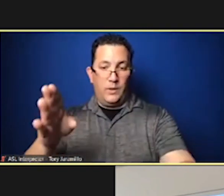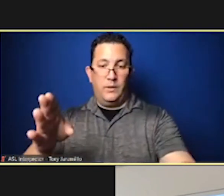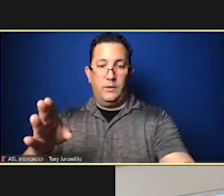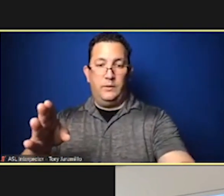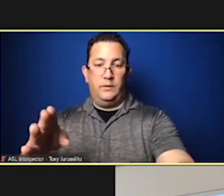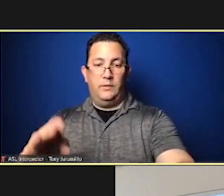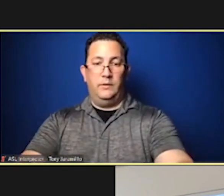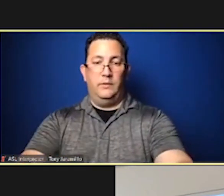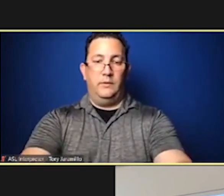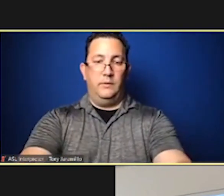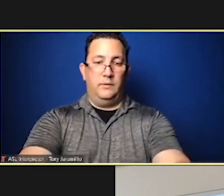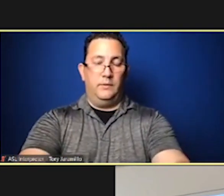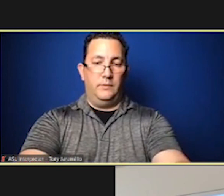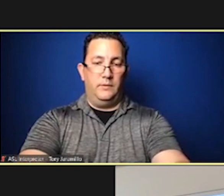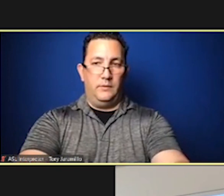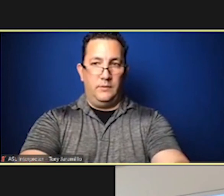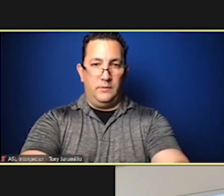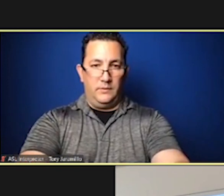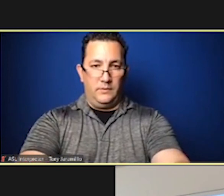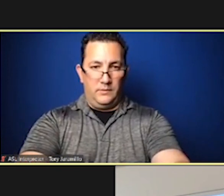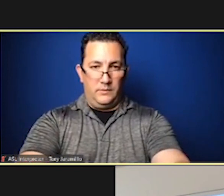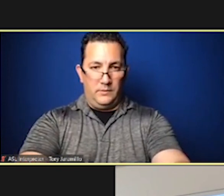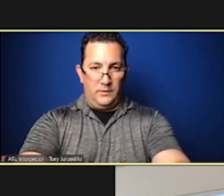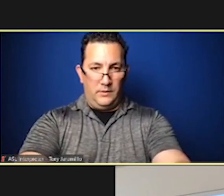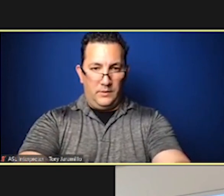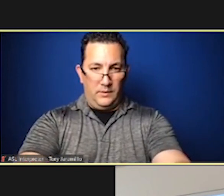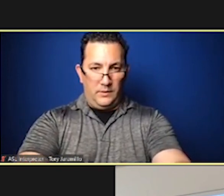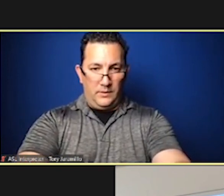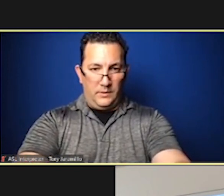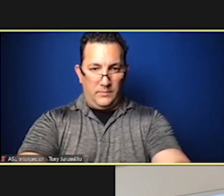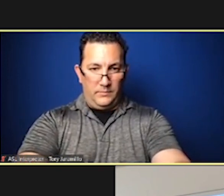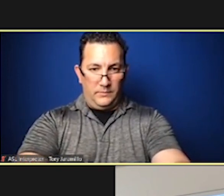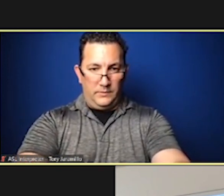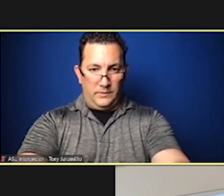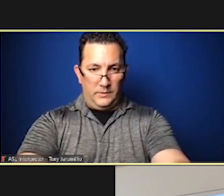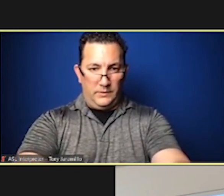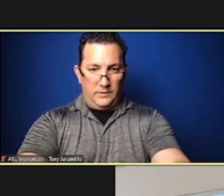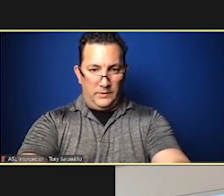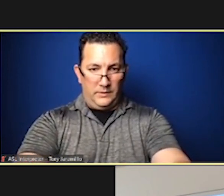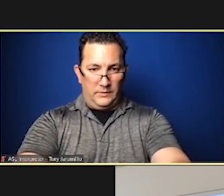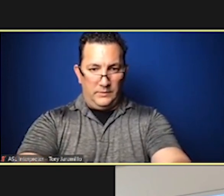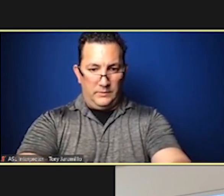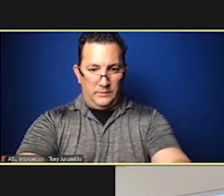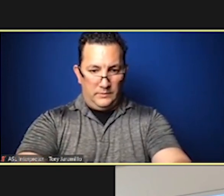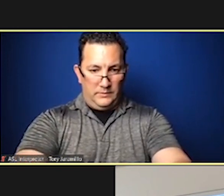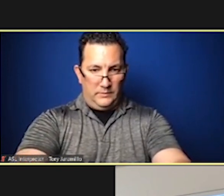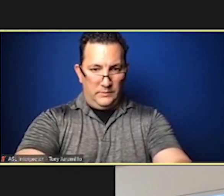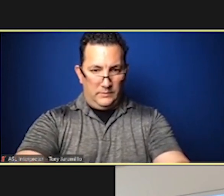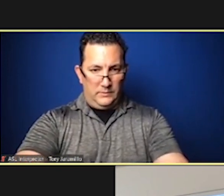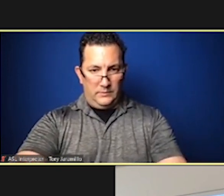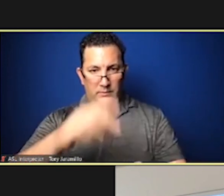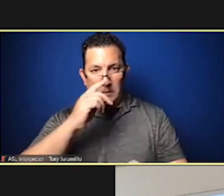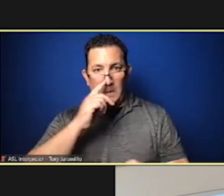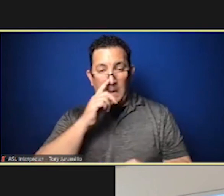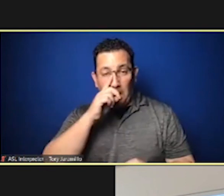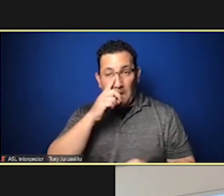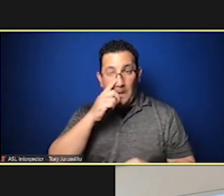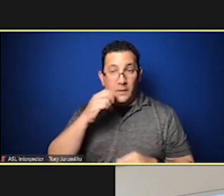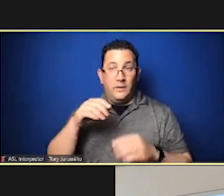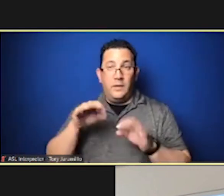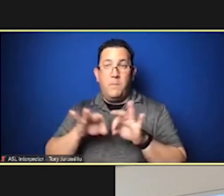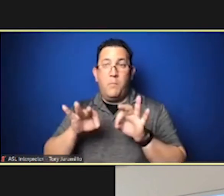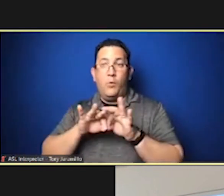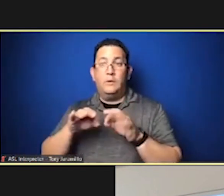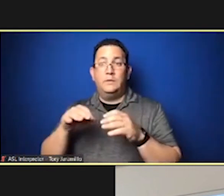will have a cutoff. And so, you know, that this is why it's so important to really spend